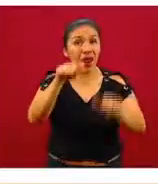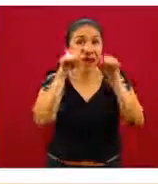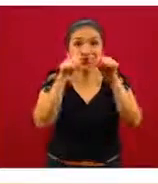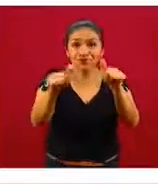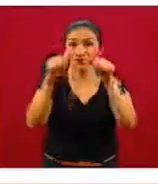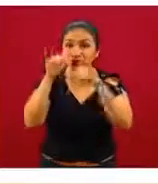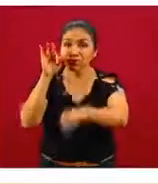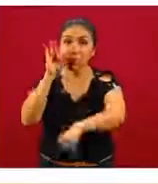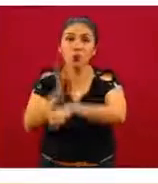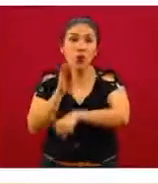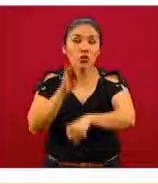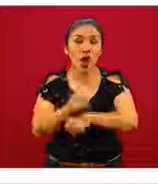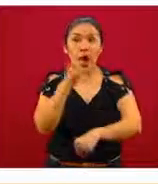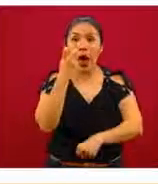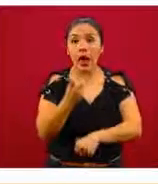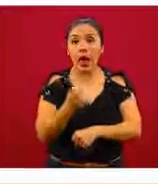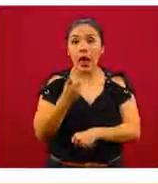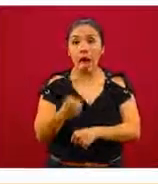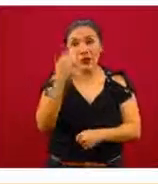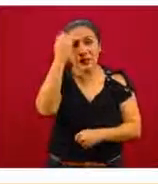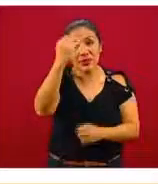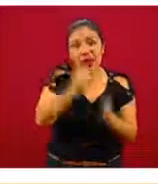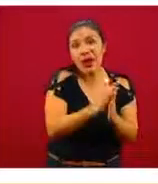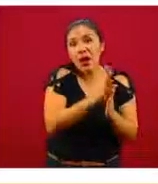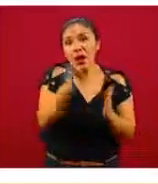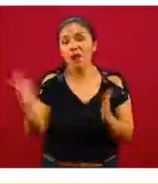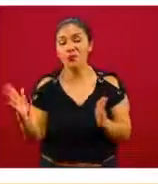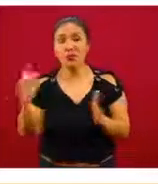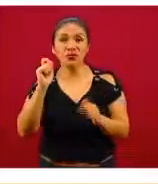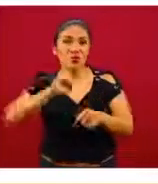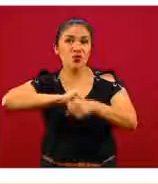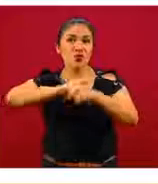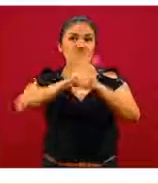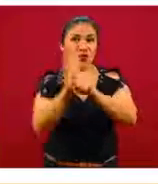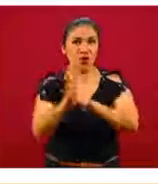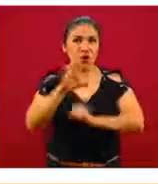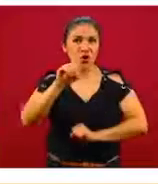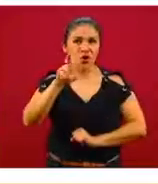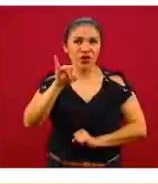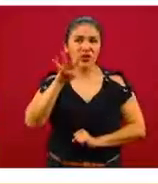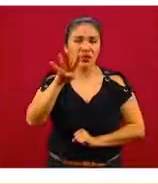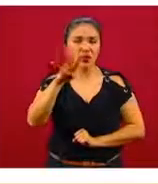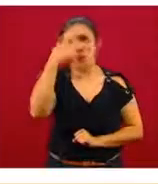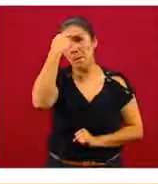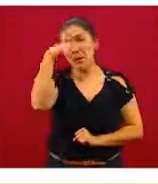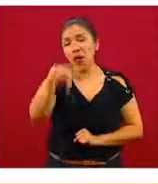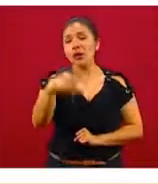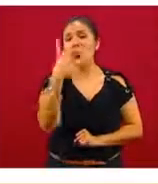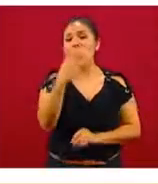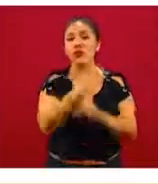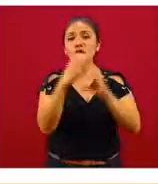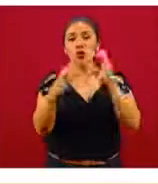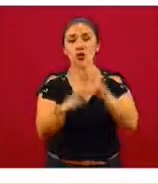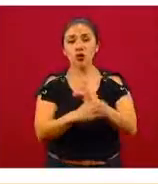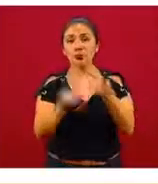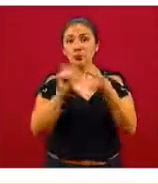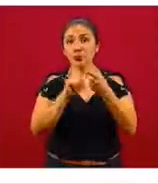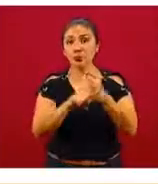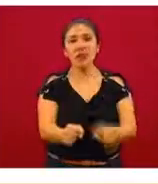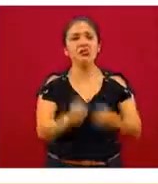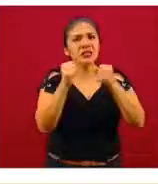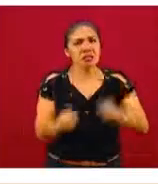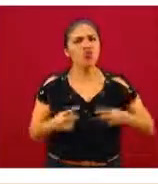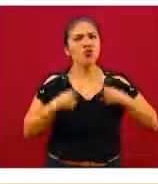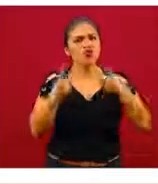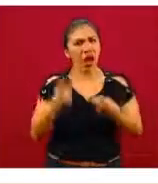essential actions, to protect children during this period of the pandemic. And so we're trying to address